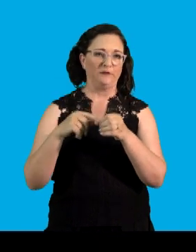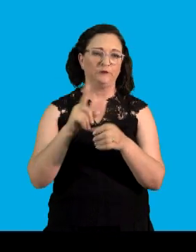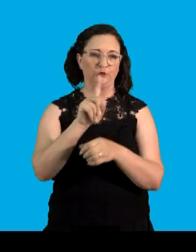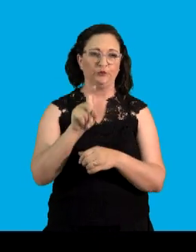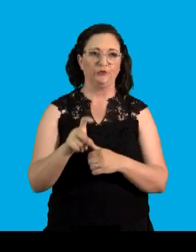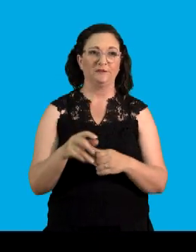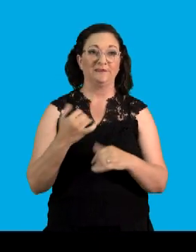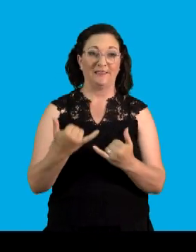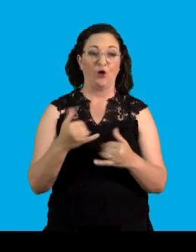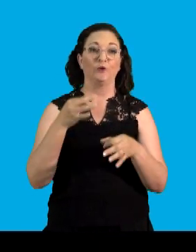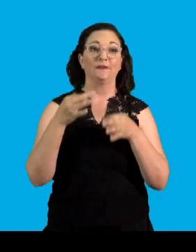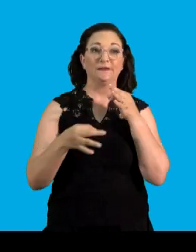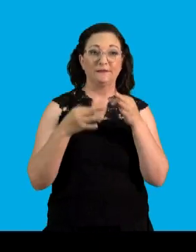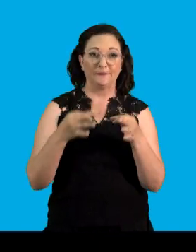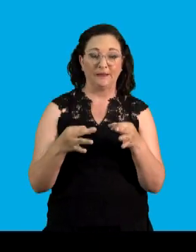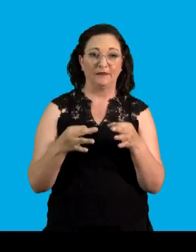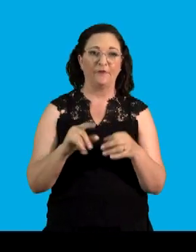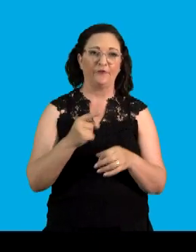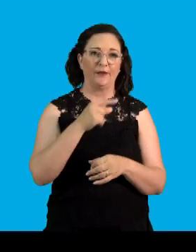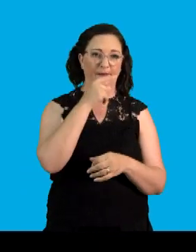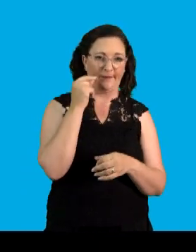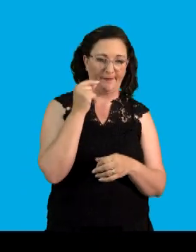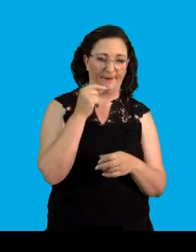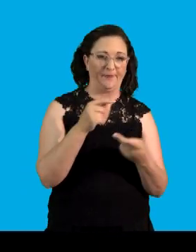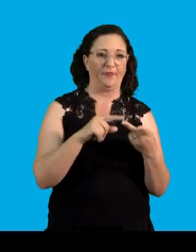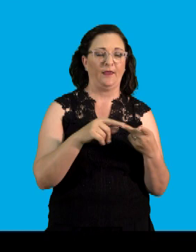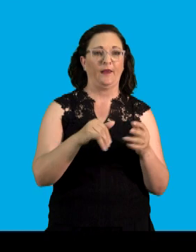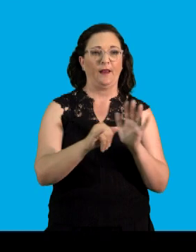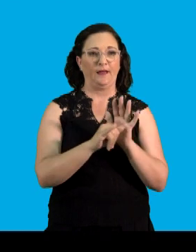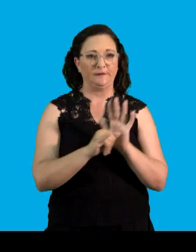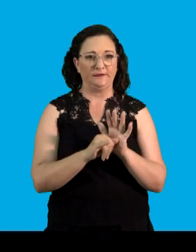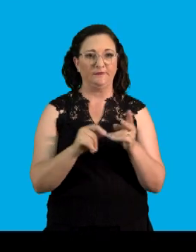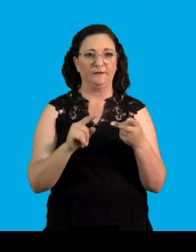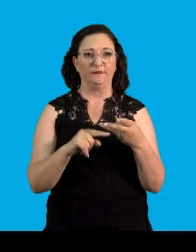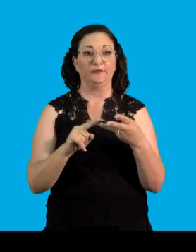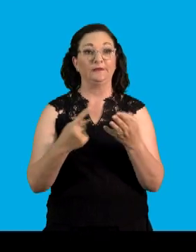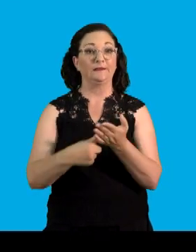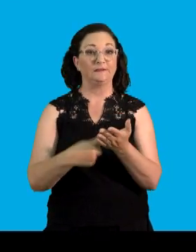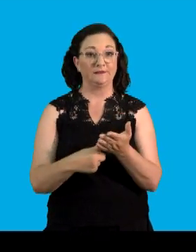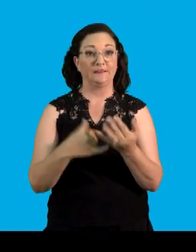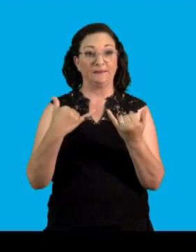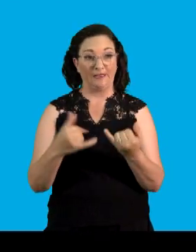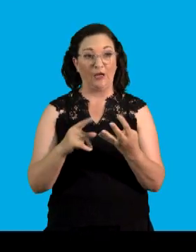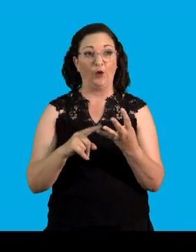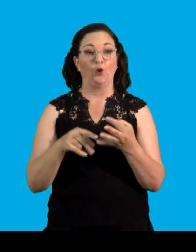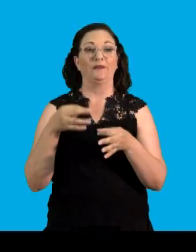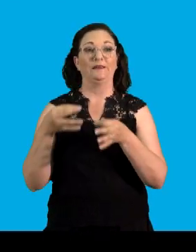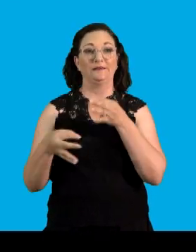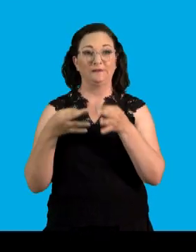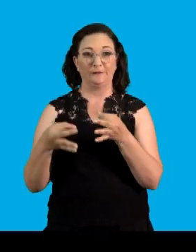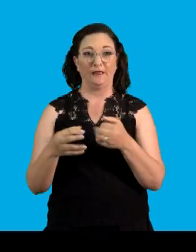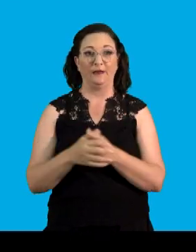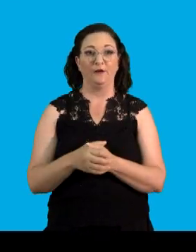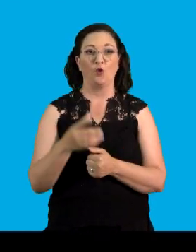explain. Explain. Remember we started by naming, we've identified, we discussed, now we are explaining what? The